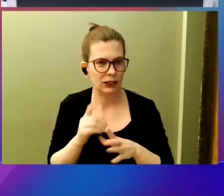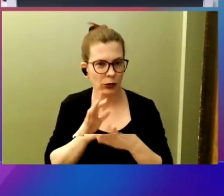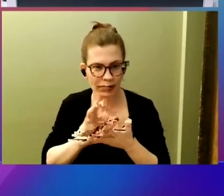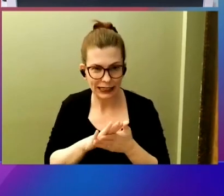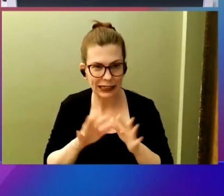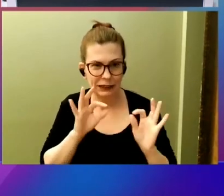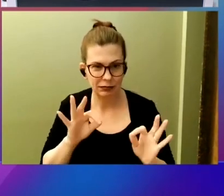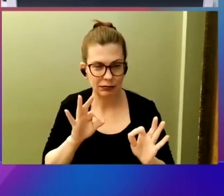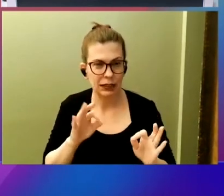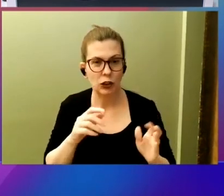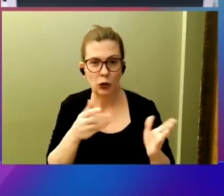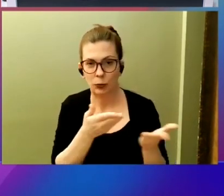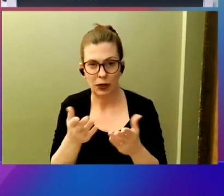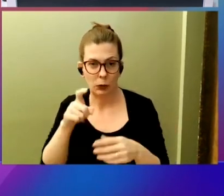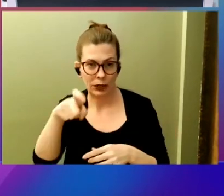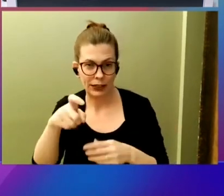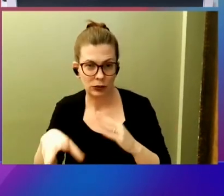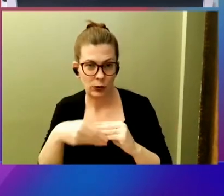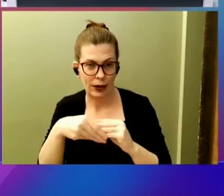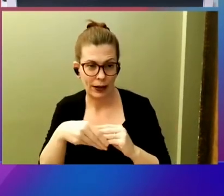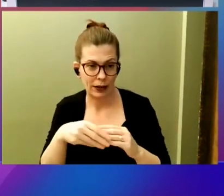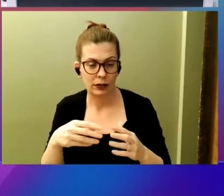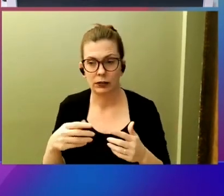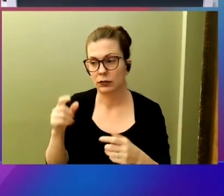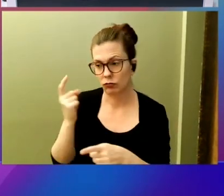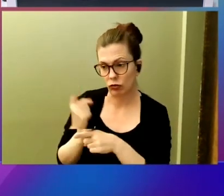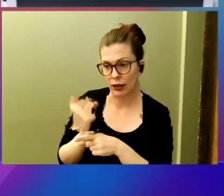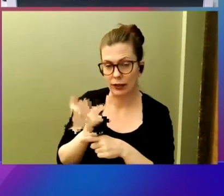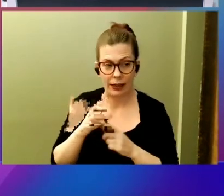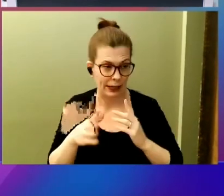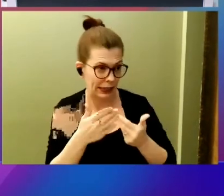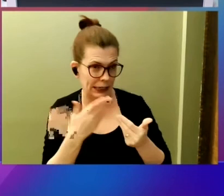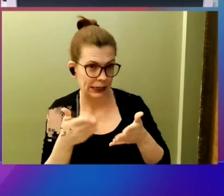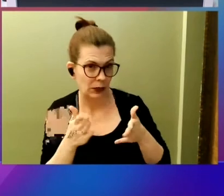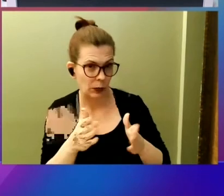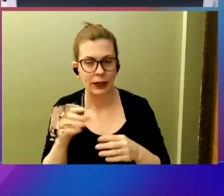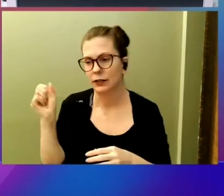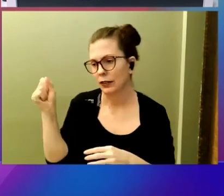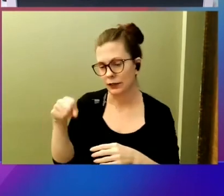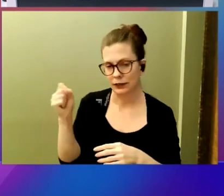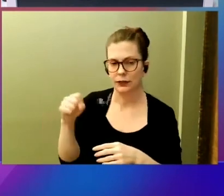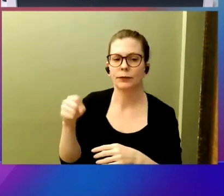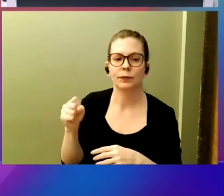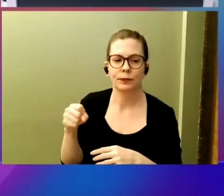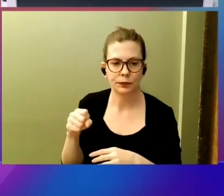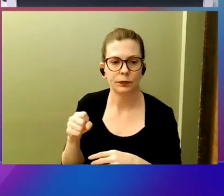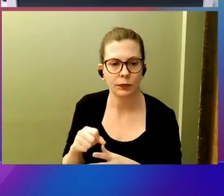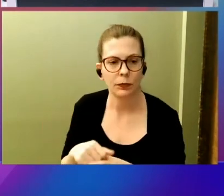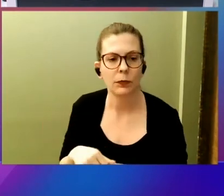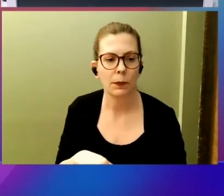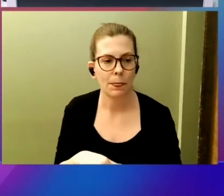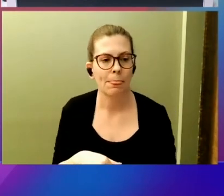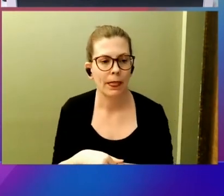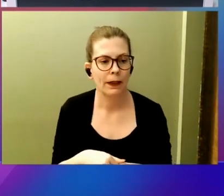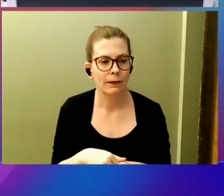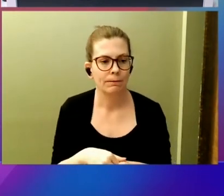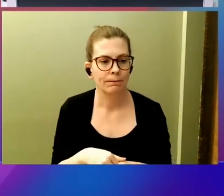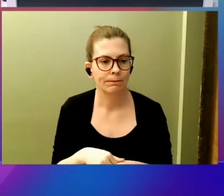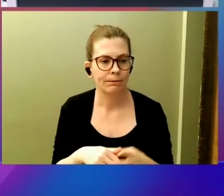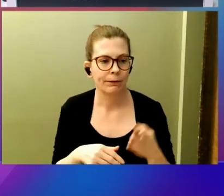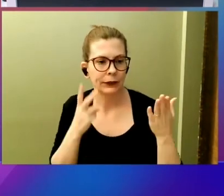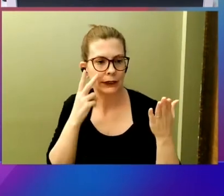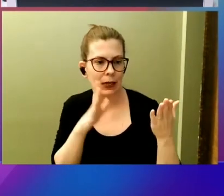It is. And you have an easy way to do that. And yes, so over here on my data